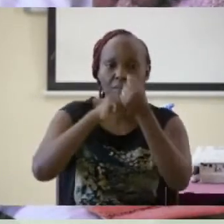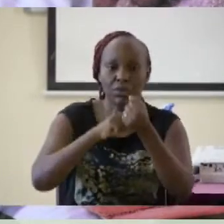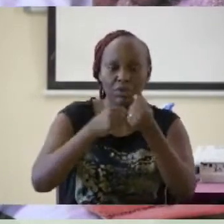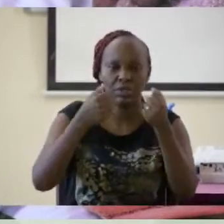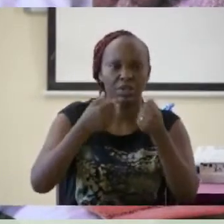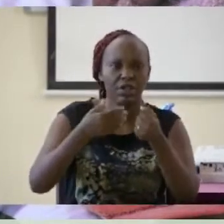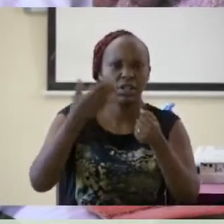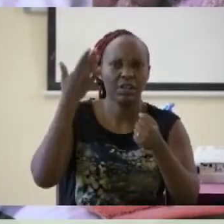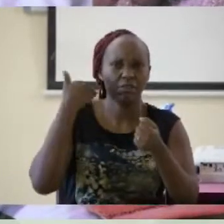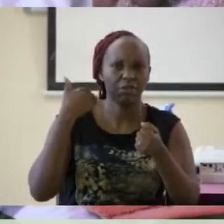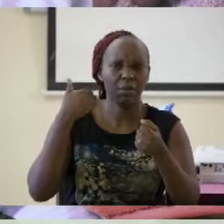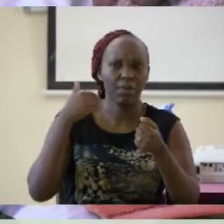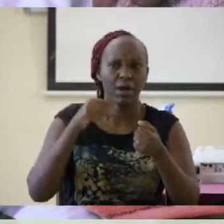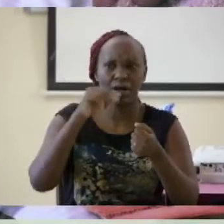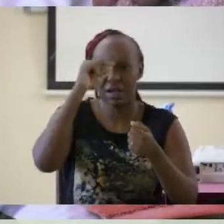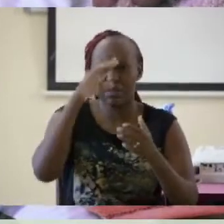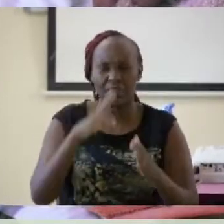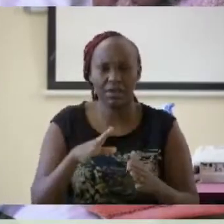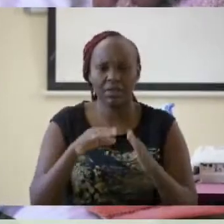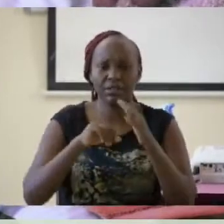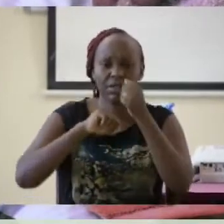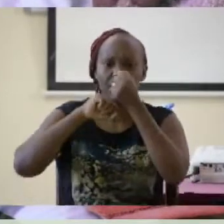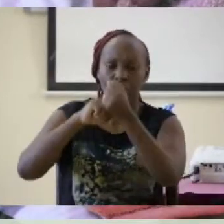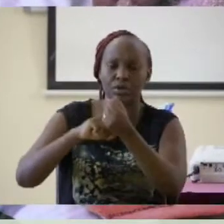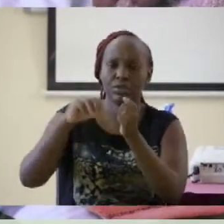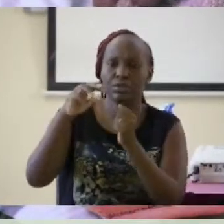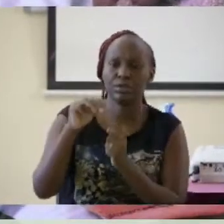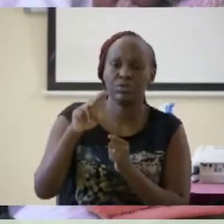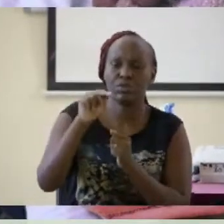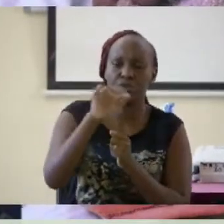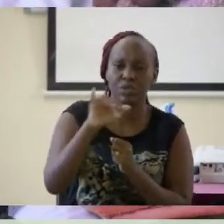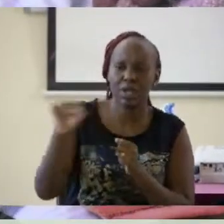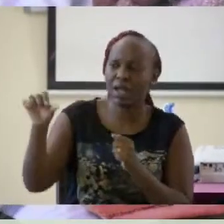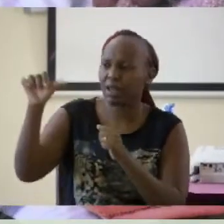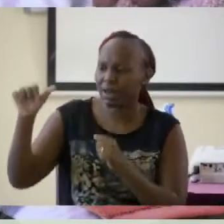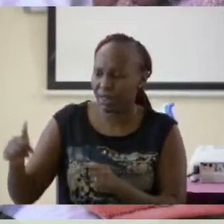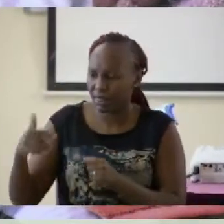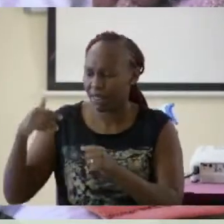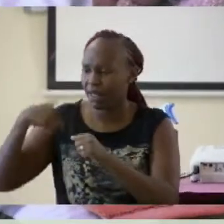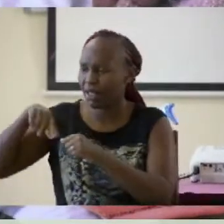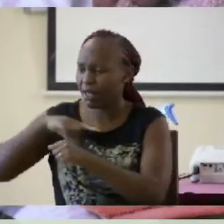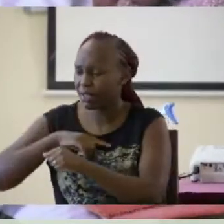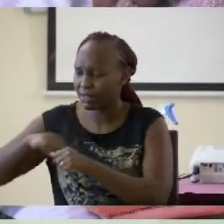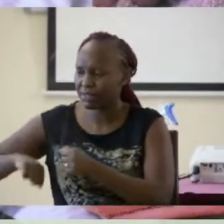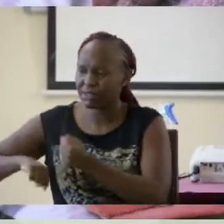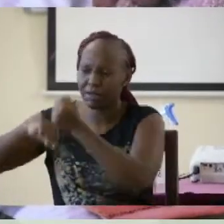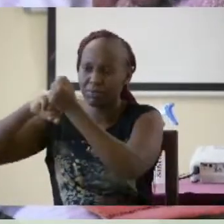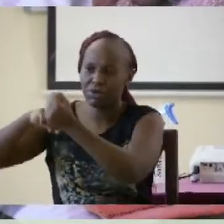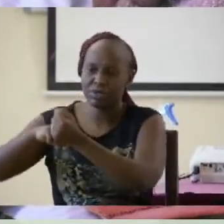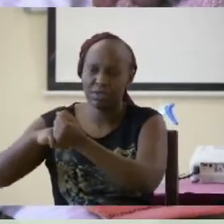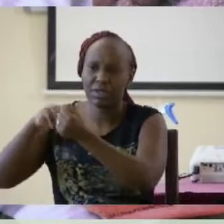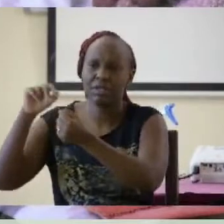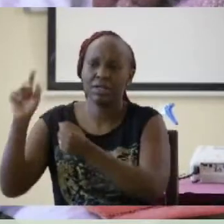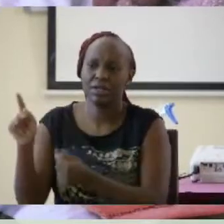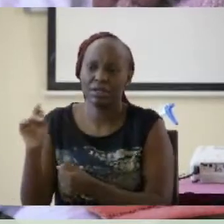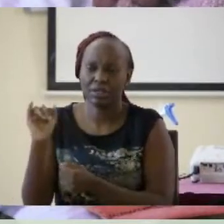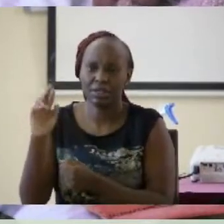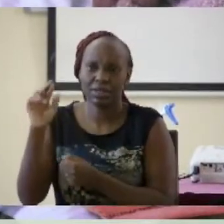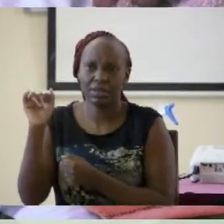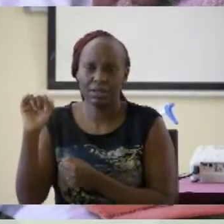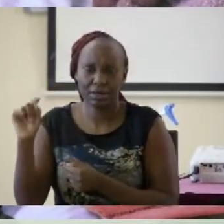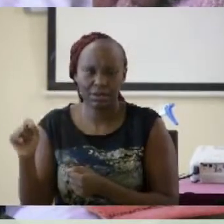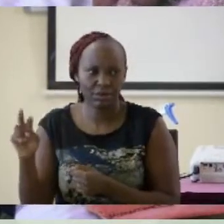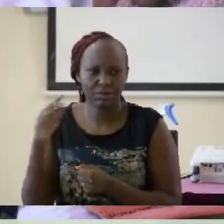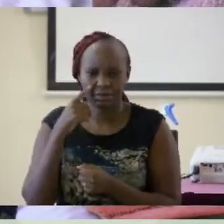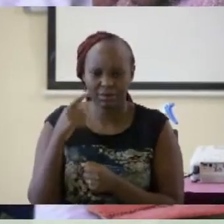Meru? Munya, we're supporting Munya. And then another will come that we are the Njuri Cheke, we are supporting Kiraitu Murungi.